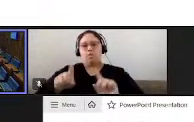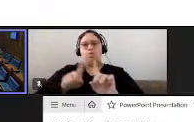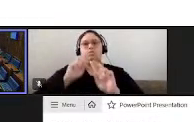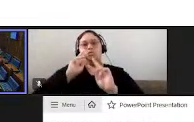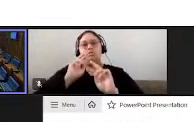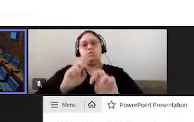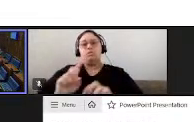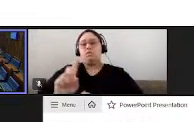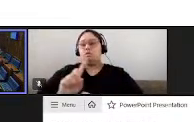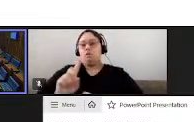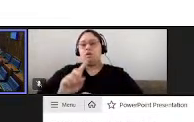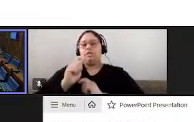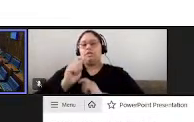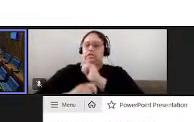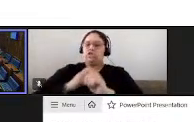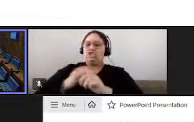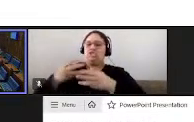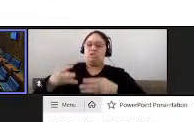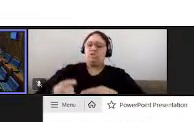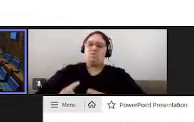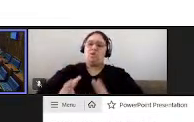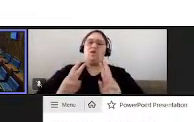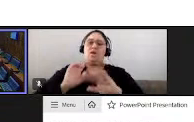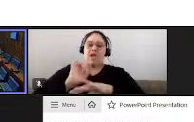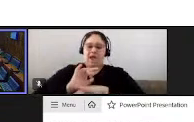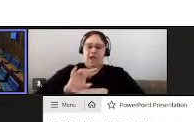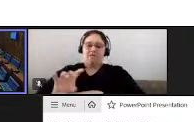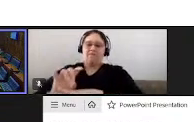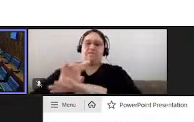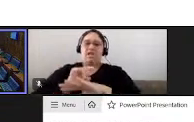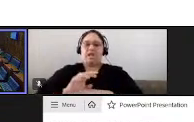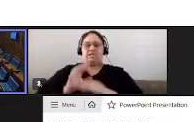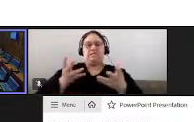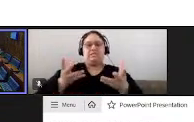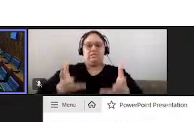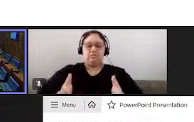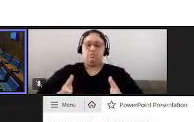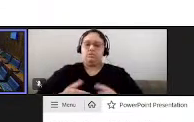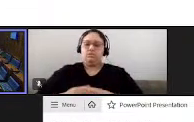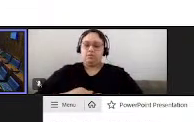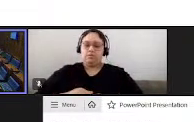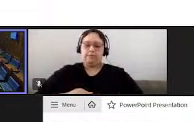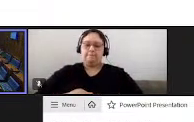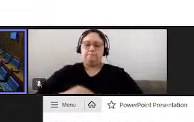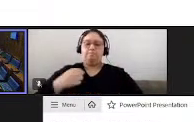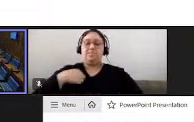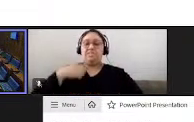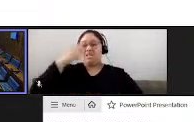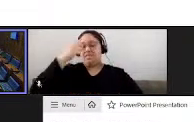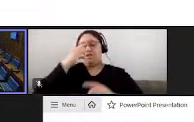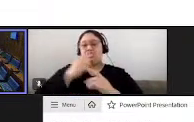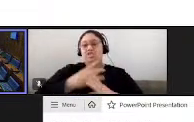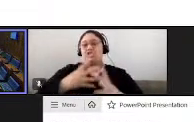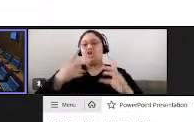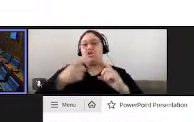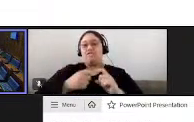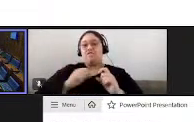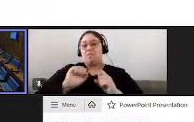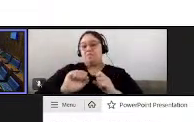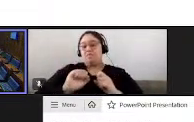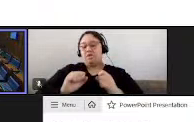look into the traditional way of advertising this. And I think starting from there,